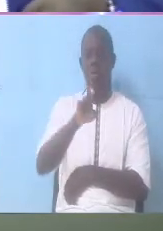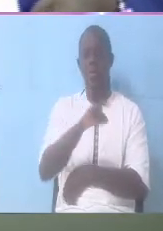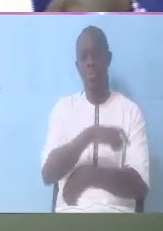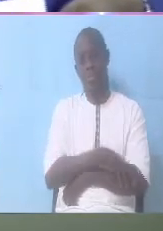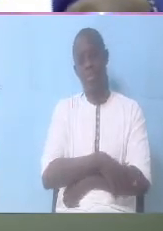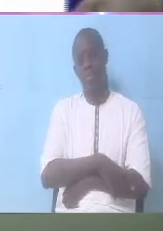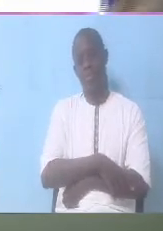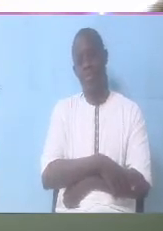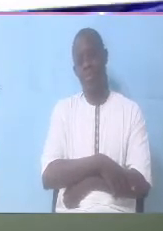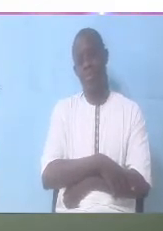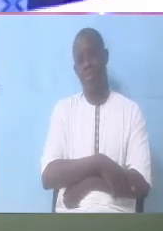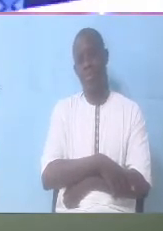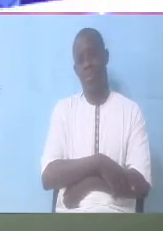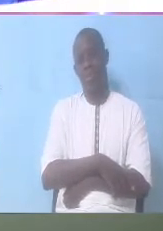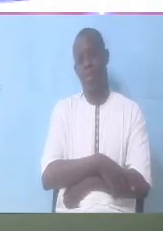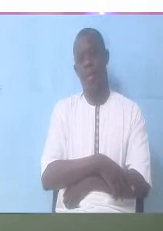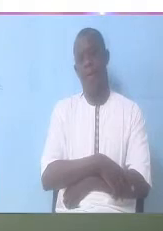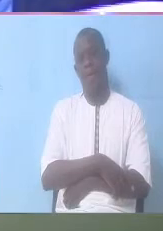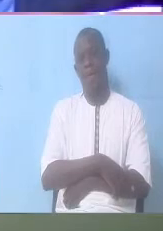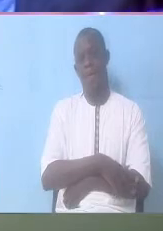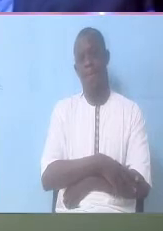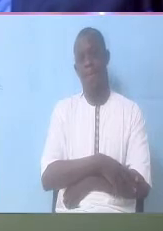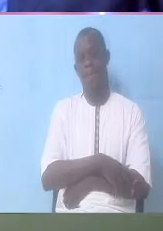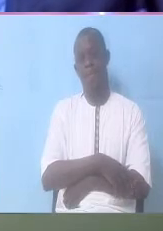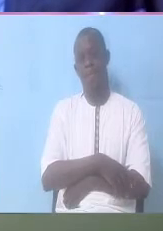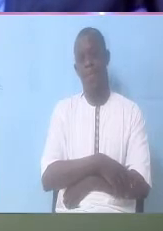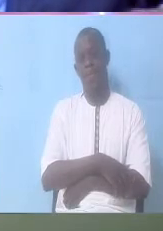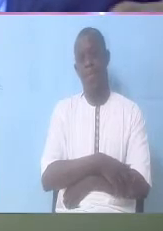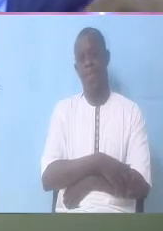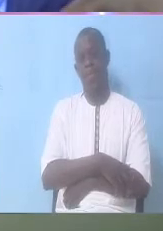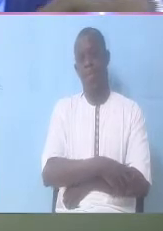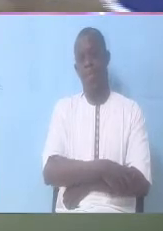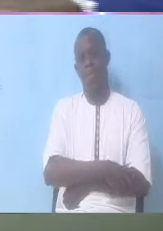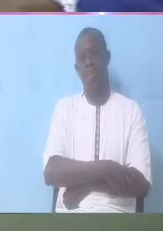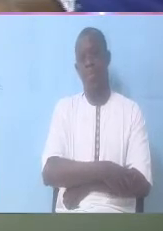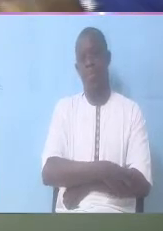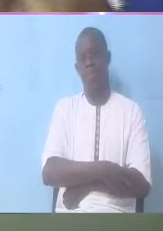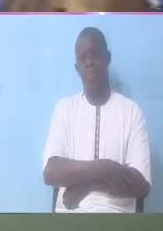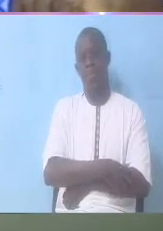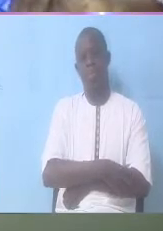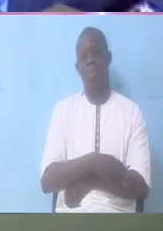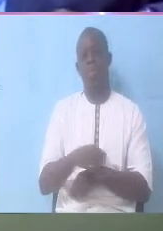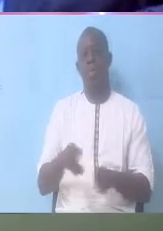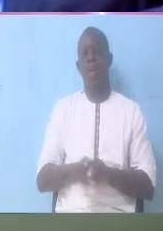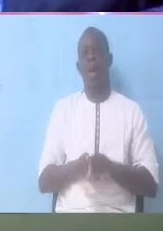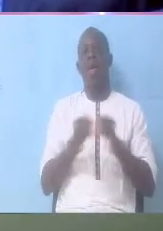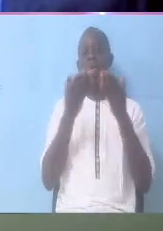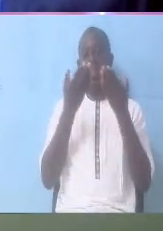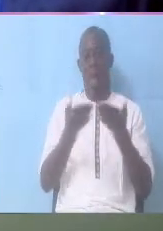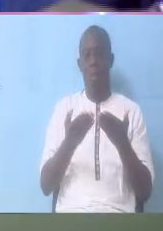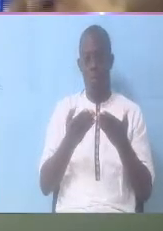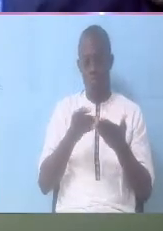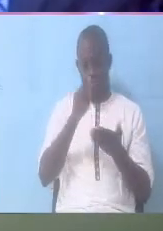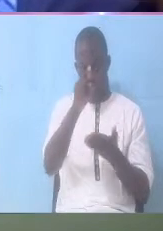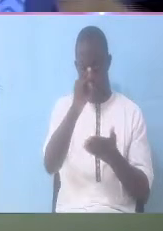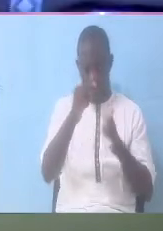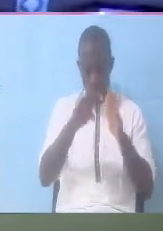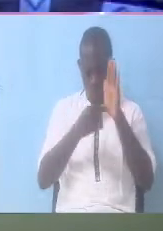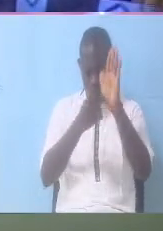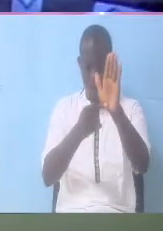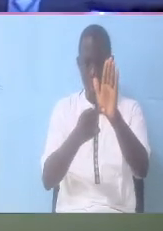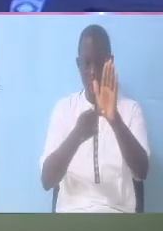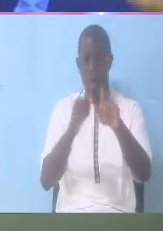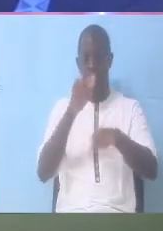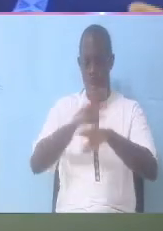Okay. Show me what in the document showed who was to die and whose mouth was to be zipped. I can't